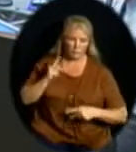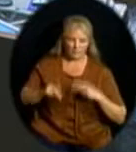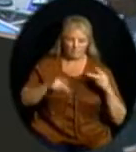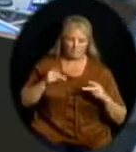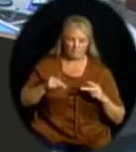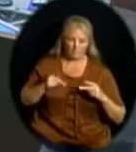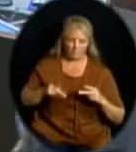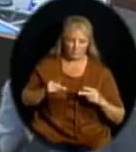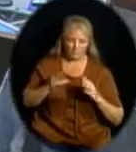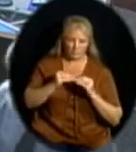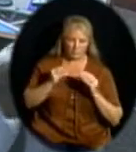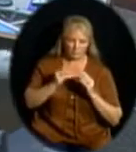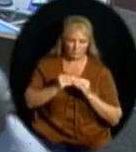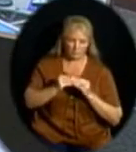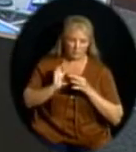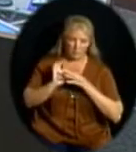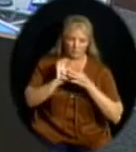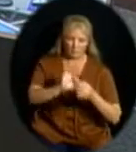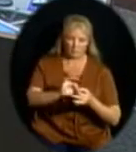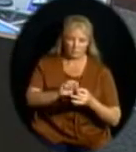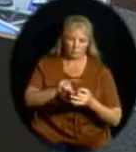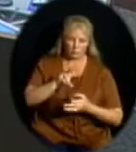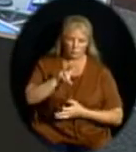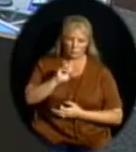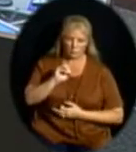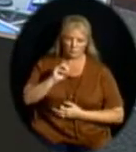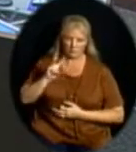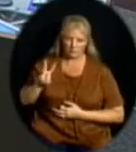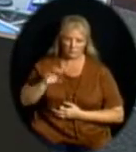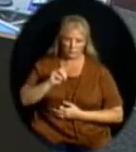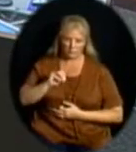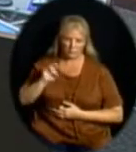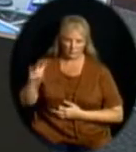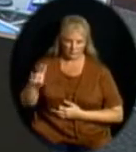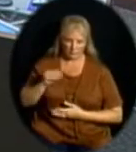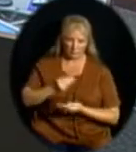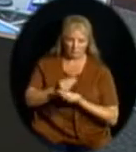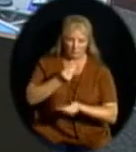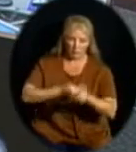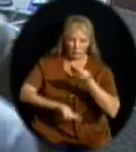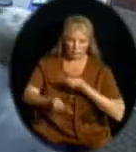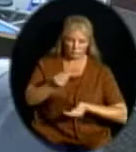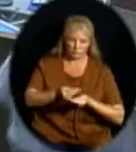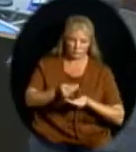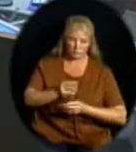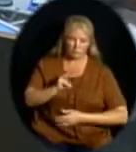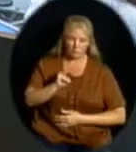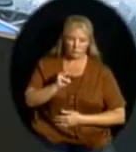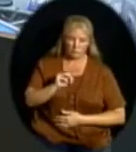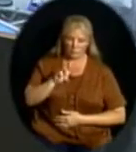budgets. Before we have the actual hearing, but Mr. Diener is going to make a presentation.